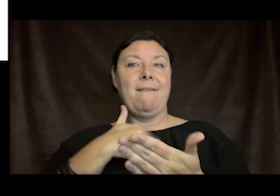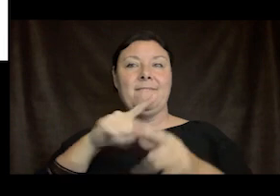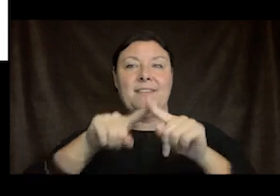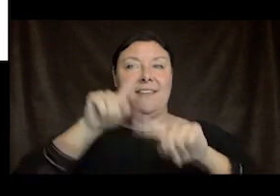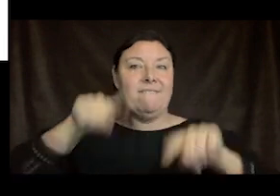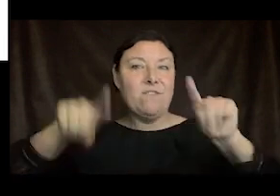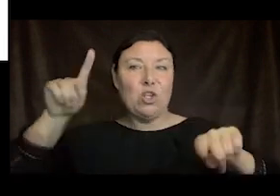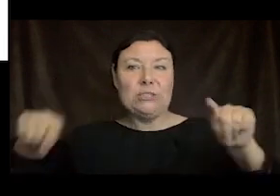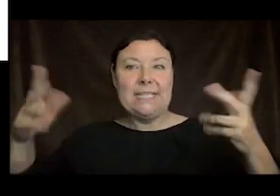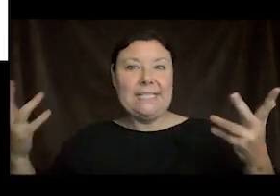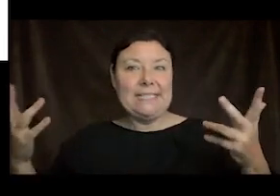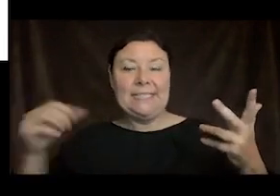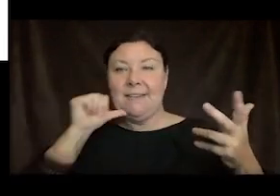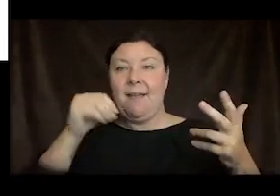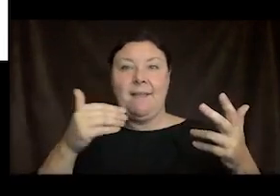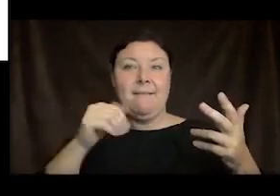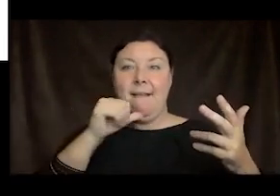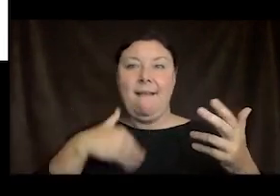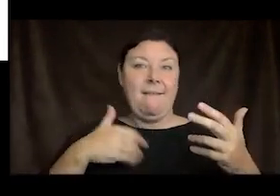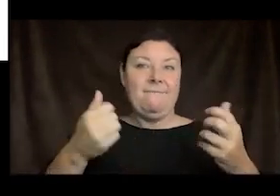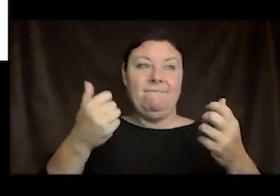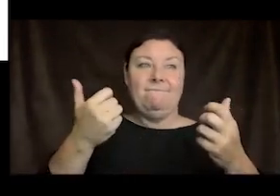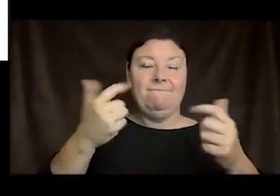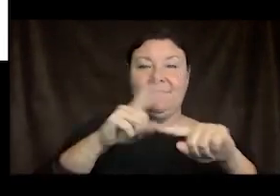ethnic diversity?